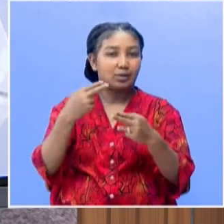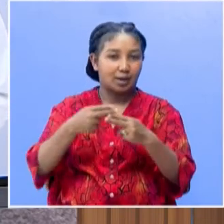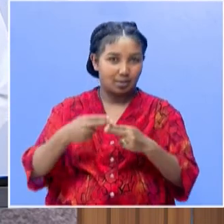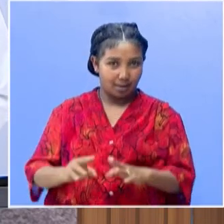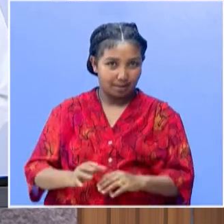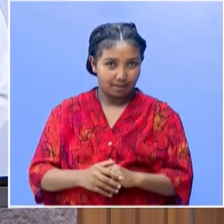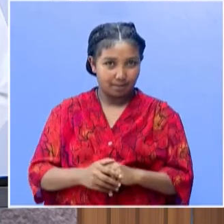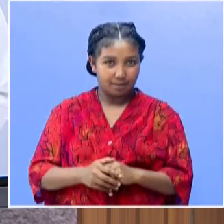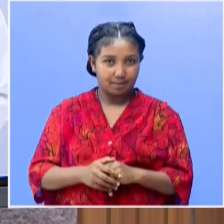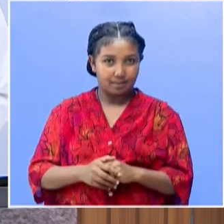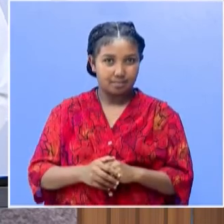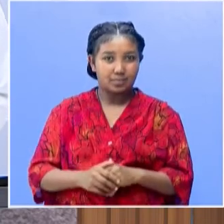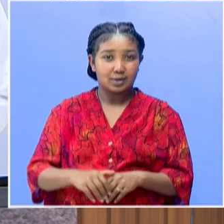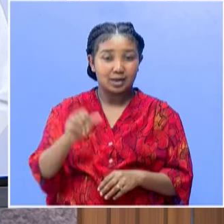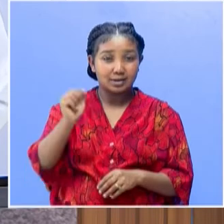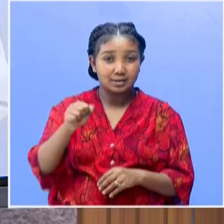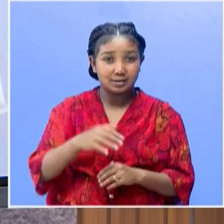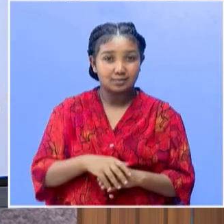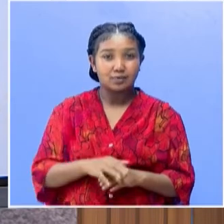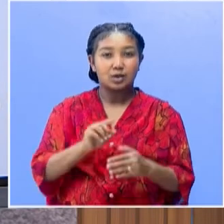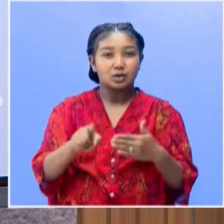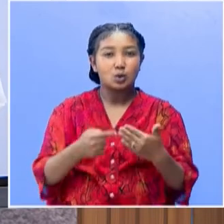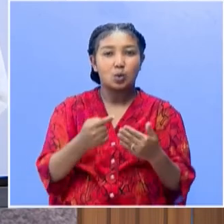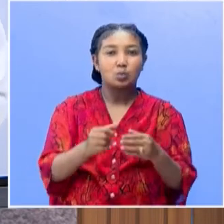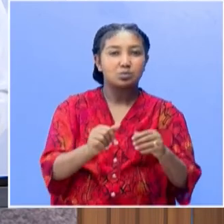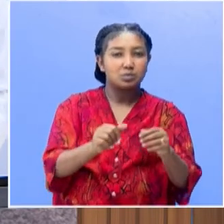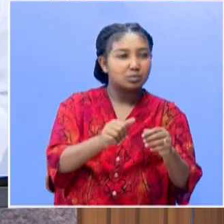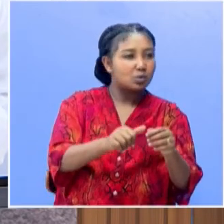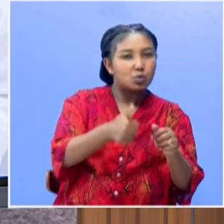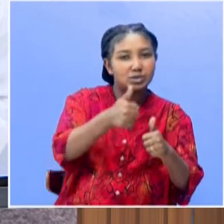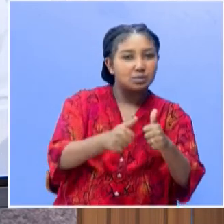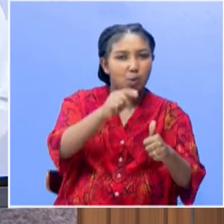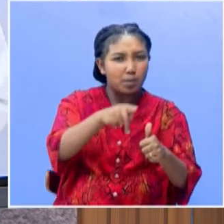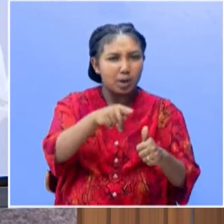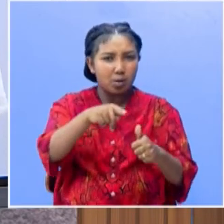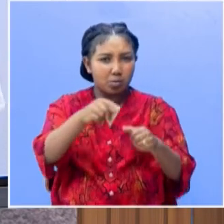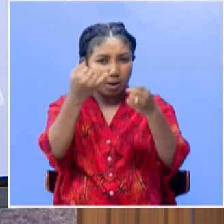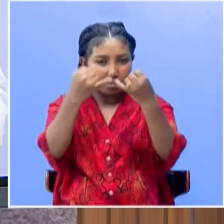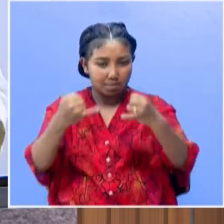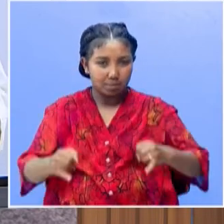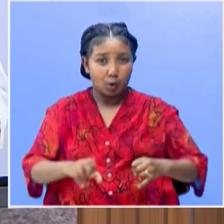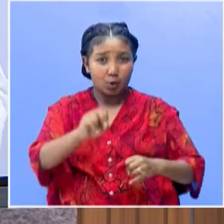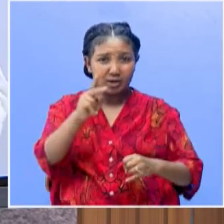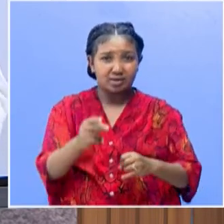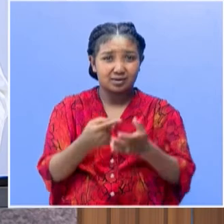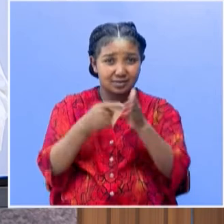names. Yes? So classify these names. Am I